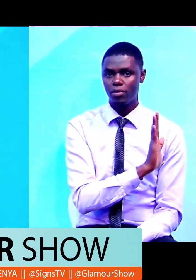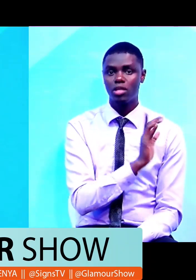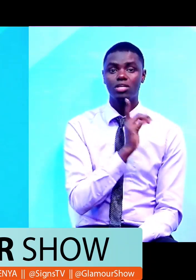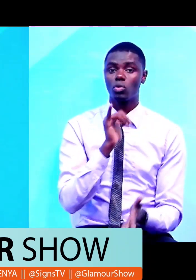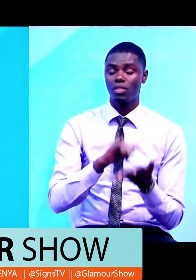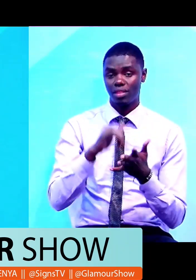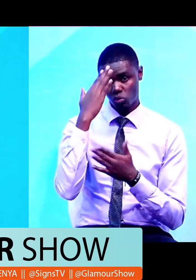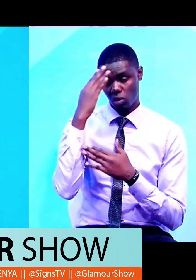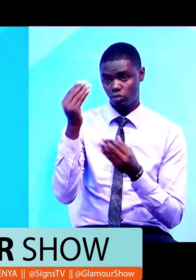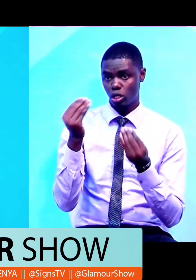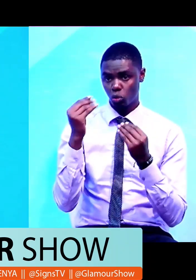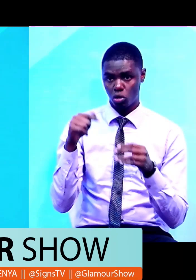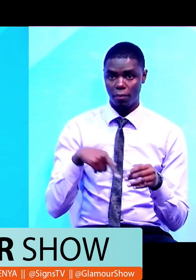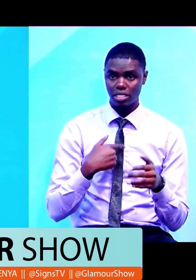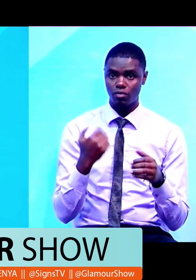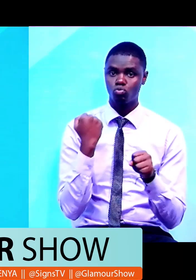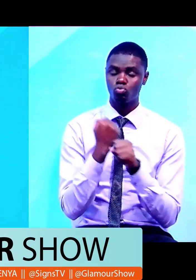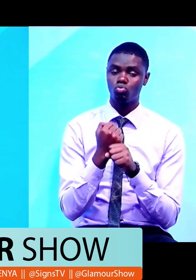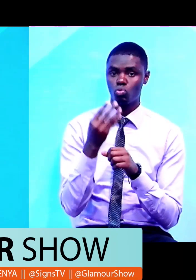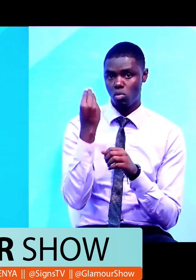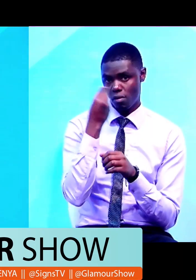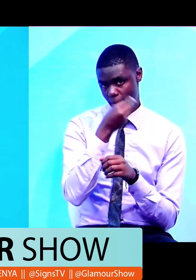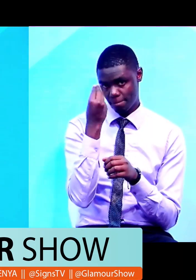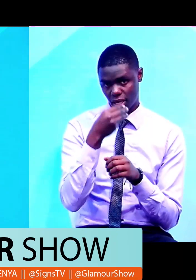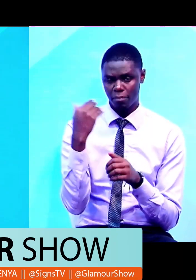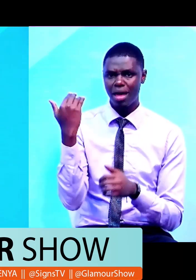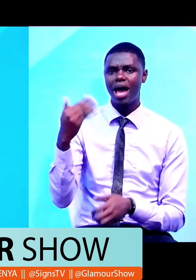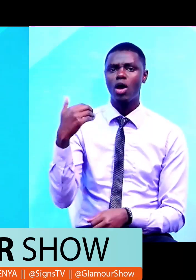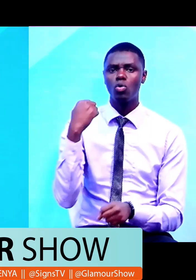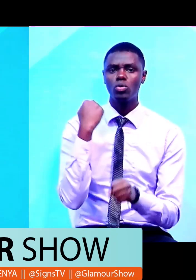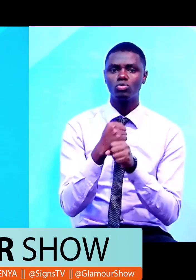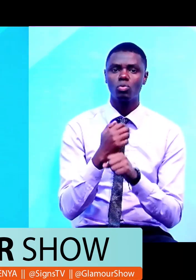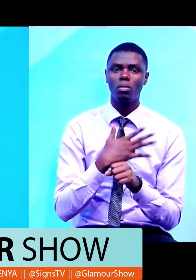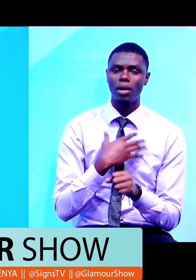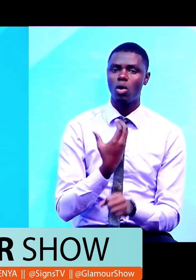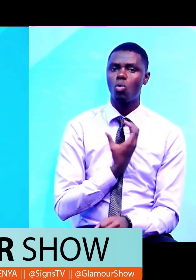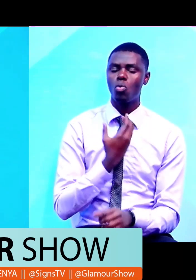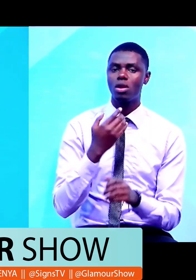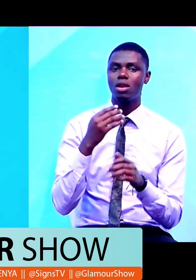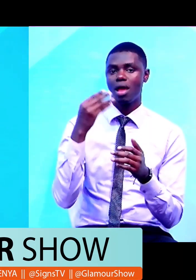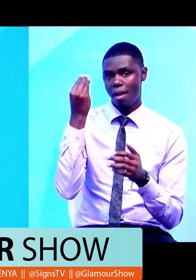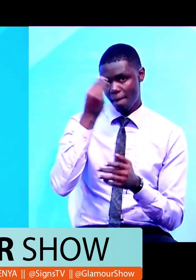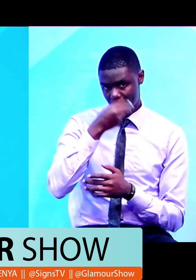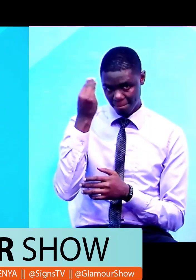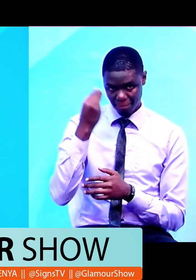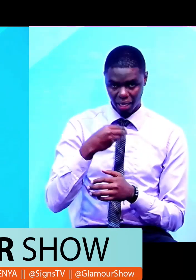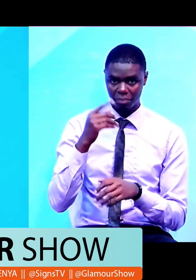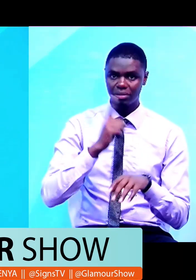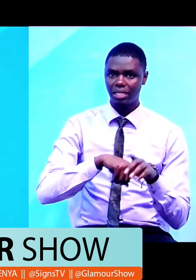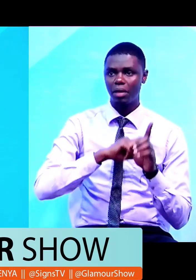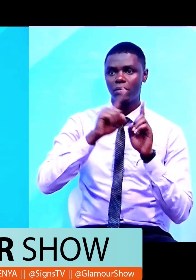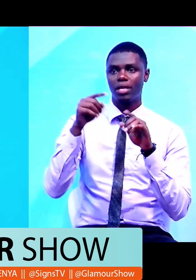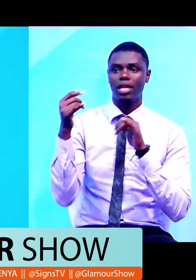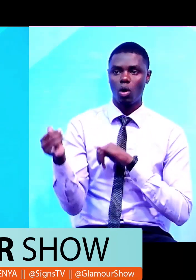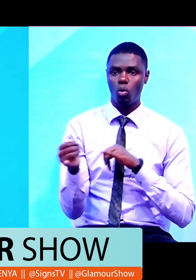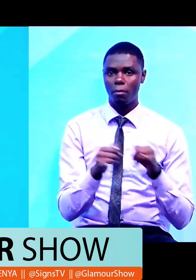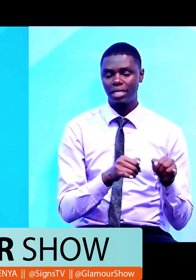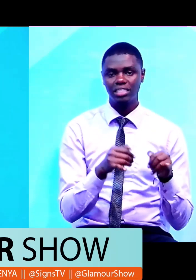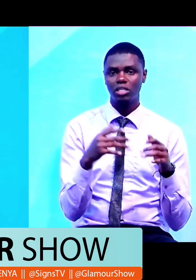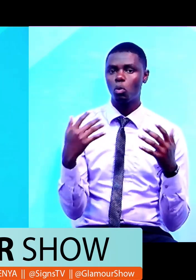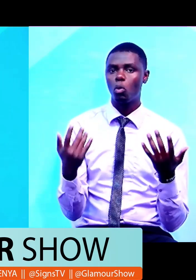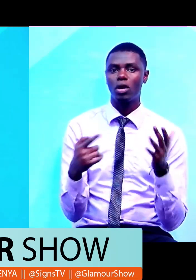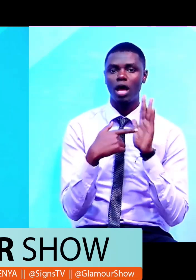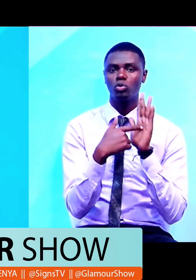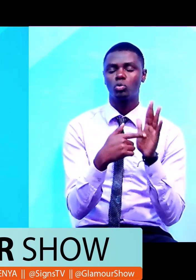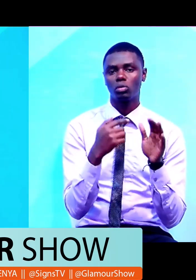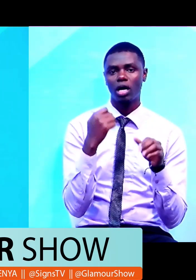why I taught myself how to do makeup. And I always do my own makeup when I'm going to a pageant or a runway show. I do